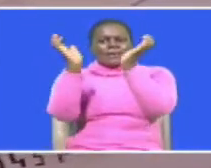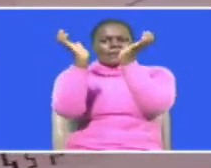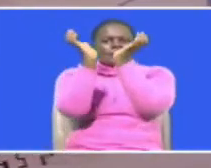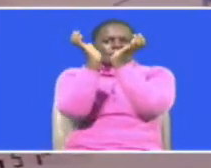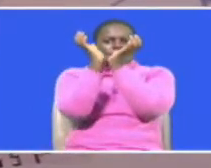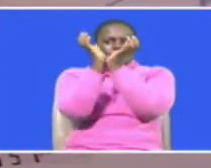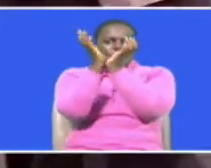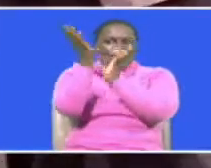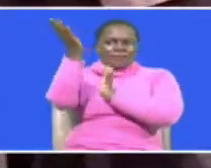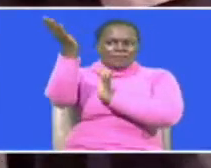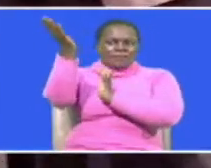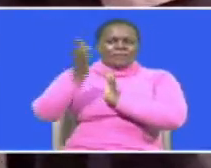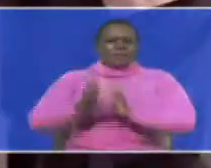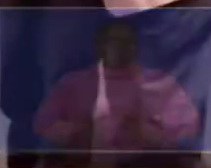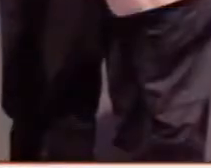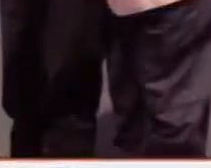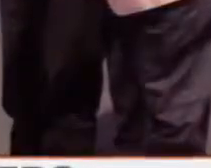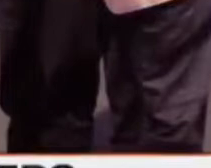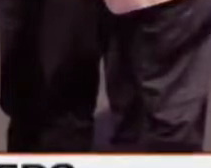Stadium.